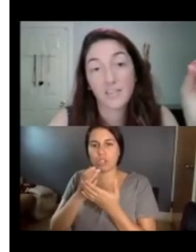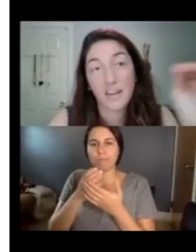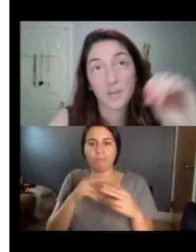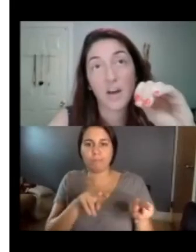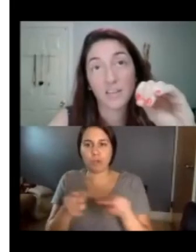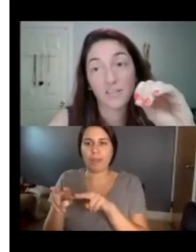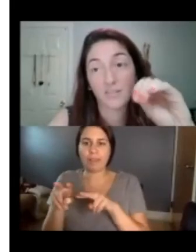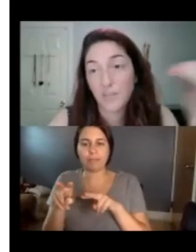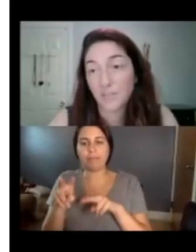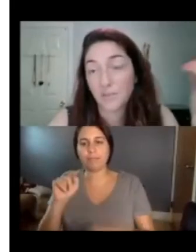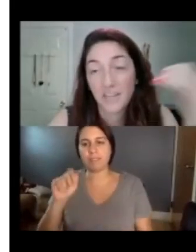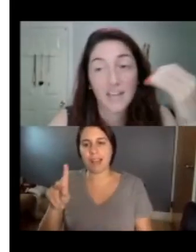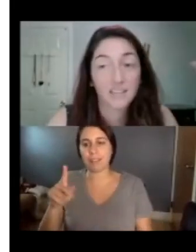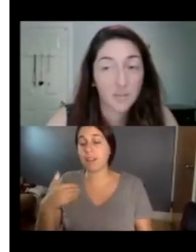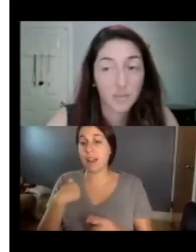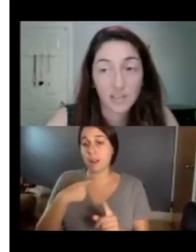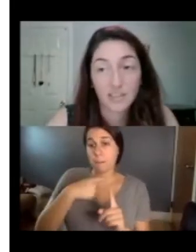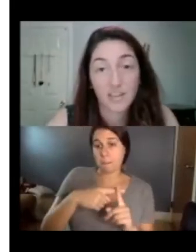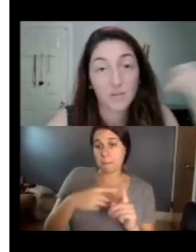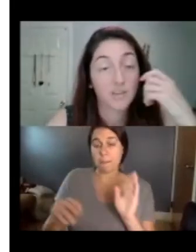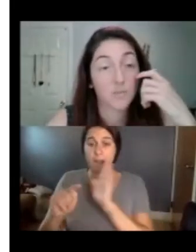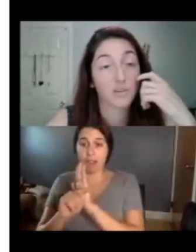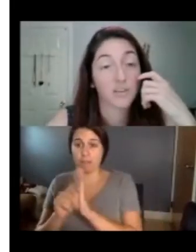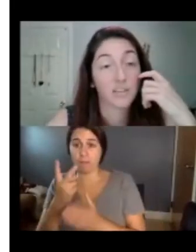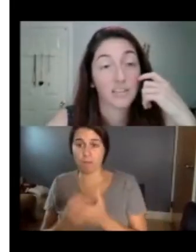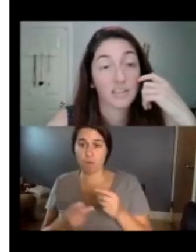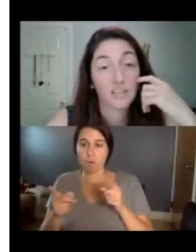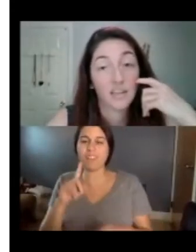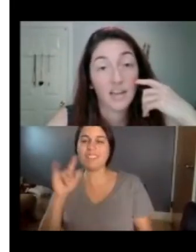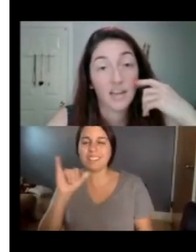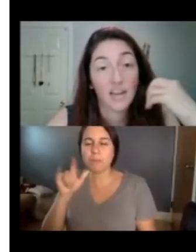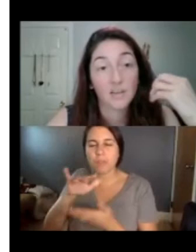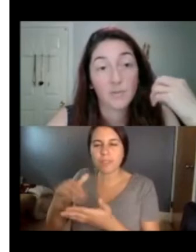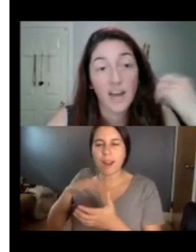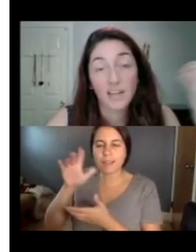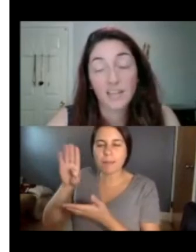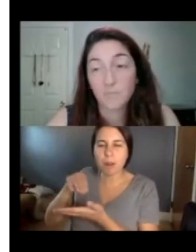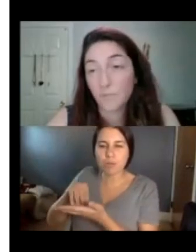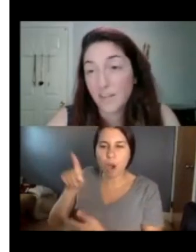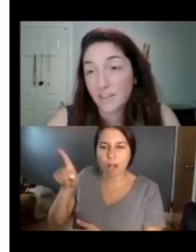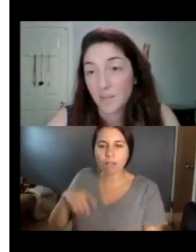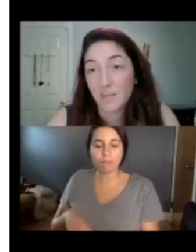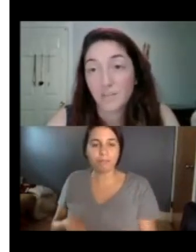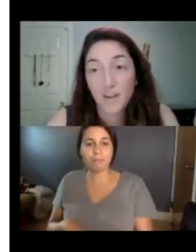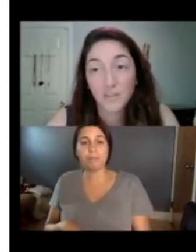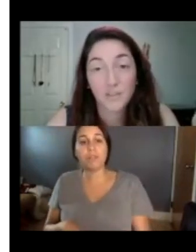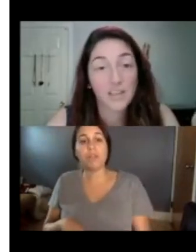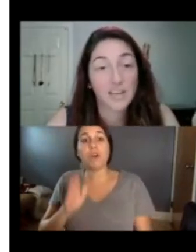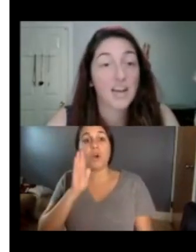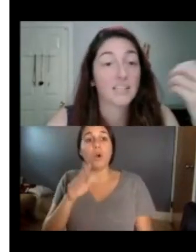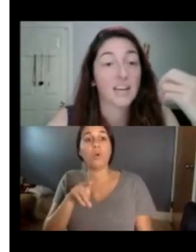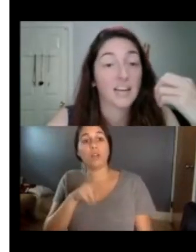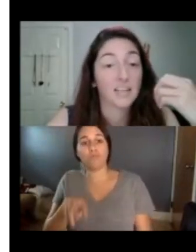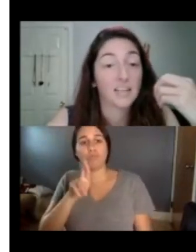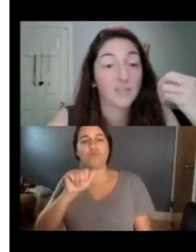a negative and positive picture viewing task, similar to the study we did in Montreal. And we had them rate their subjective arousal during